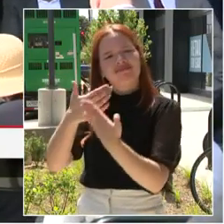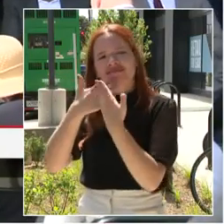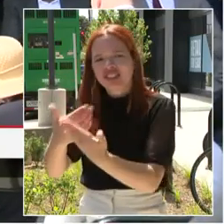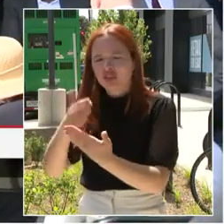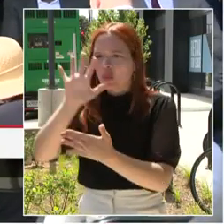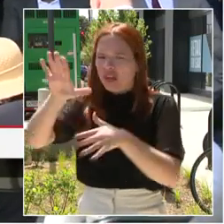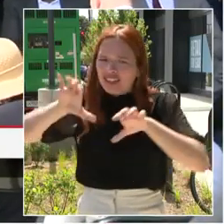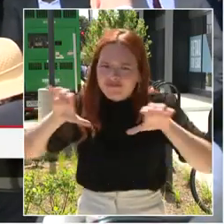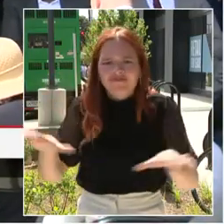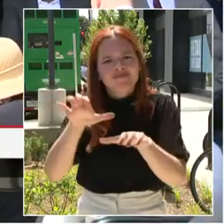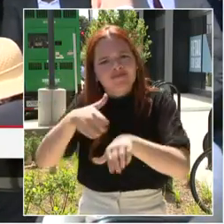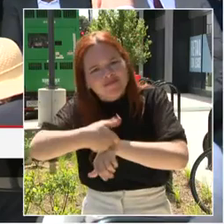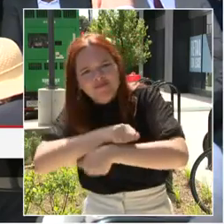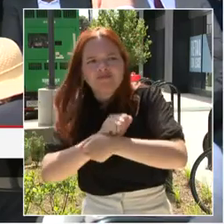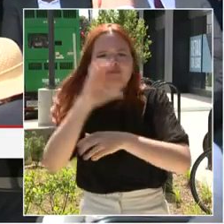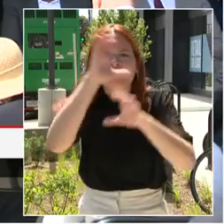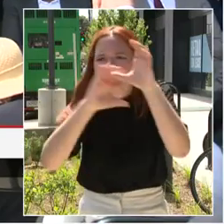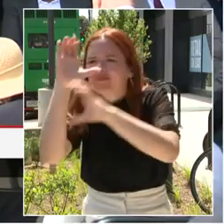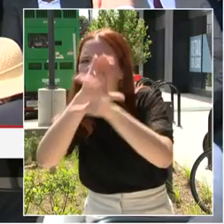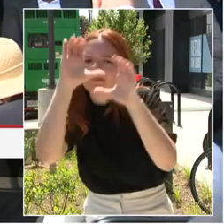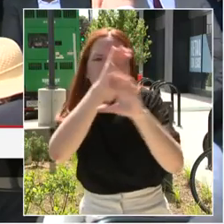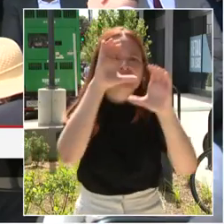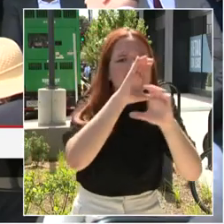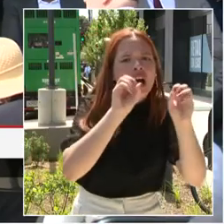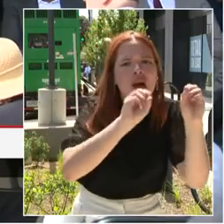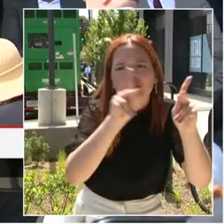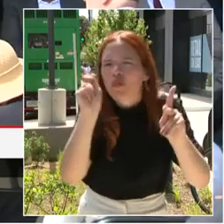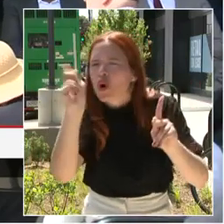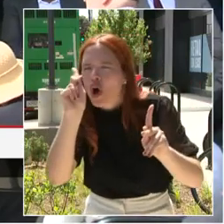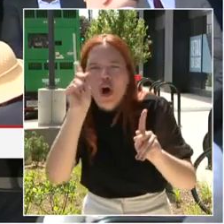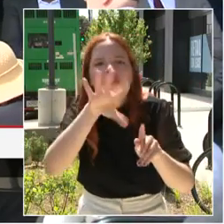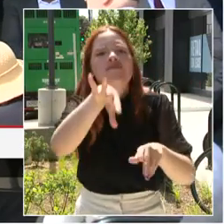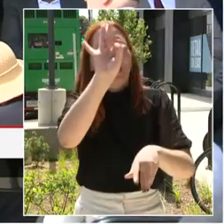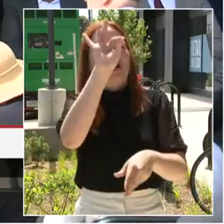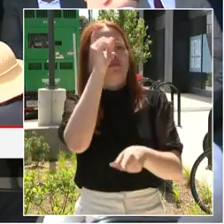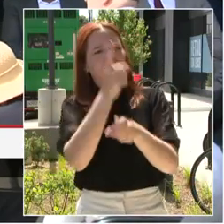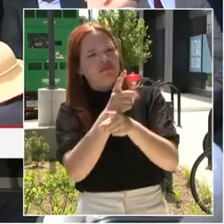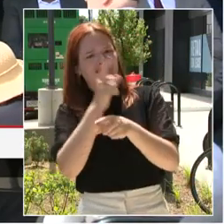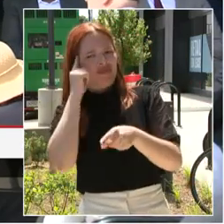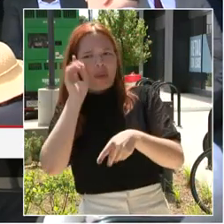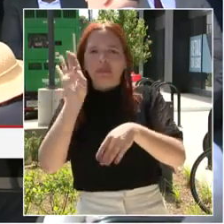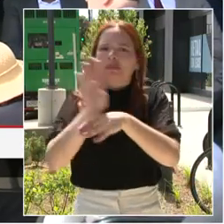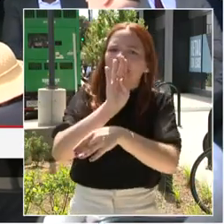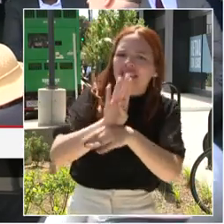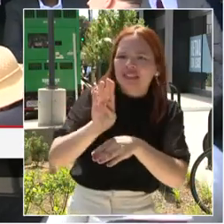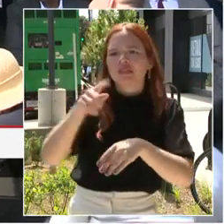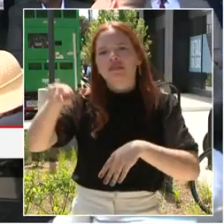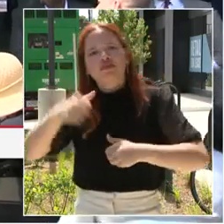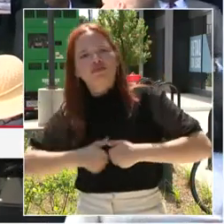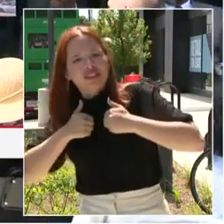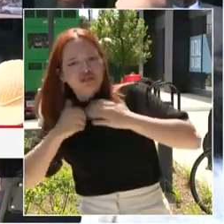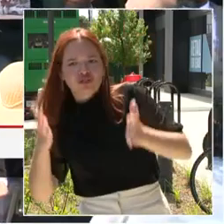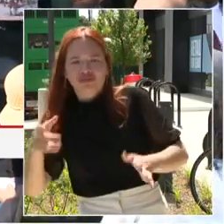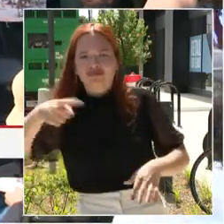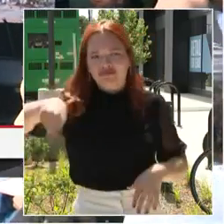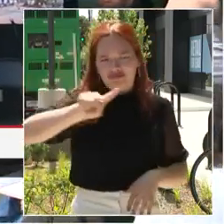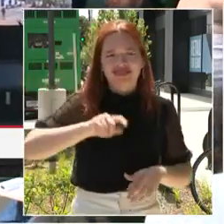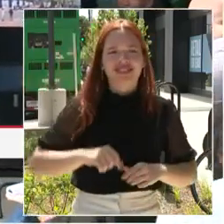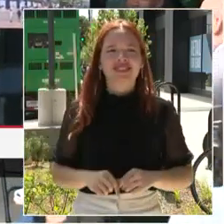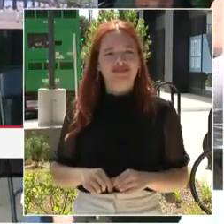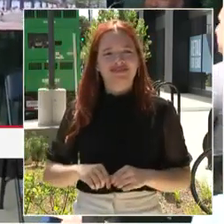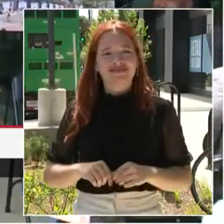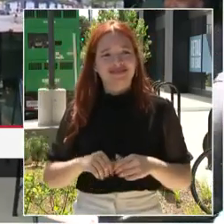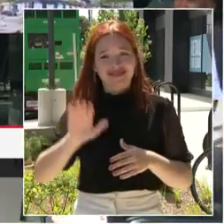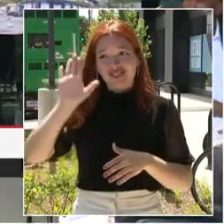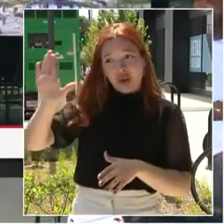diligence in seeking out economic opportunities for DC businesses and residents. His team brought every resource